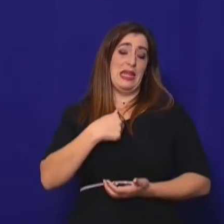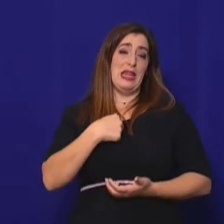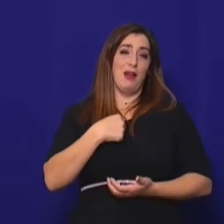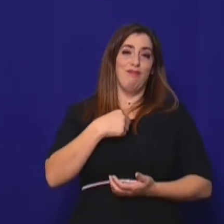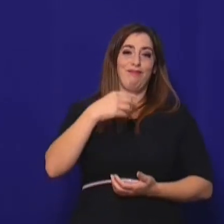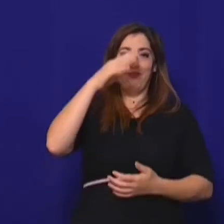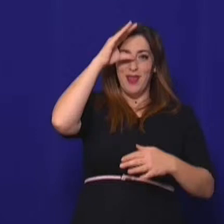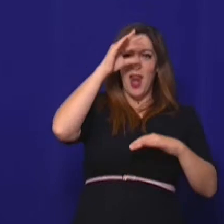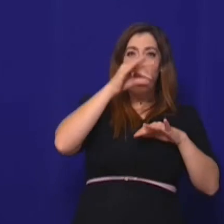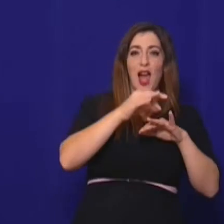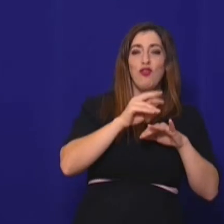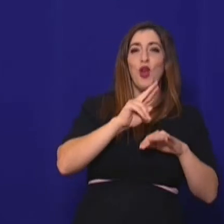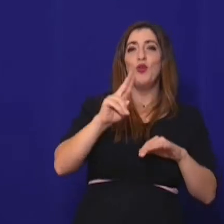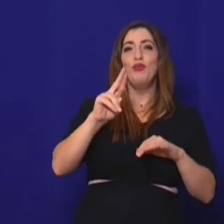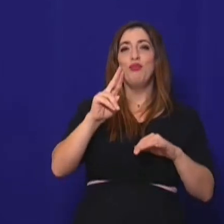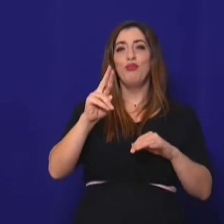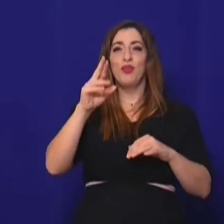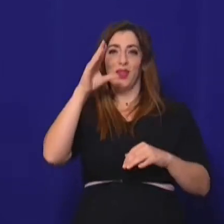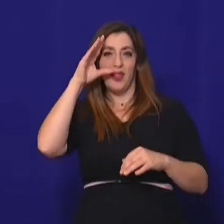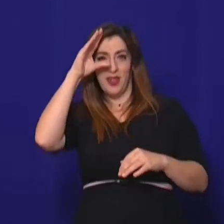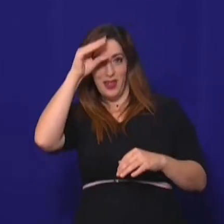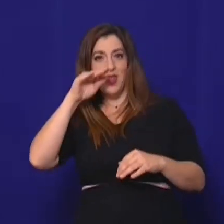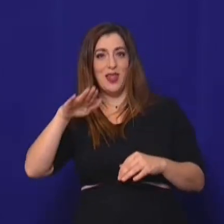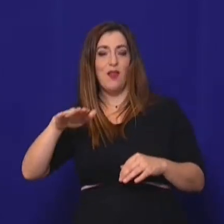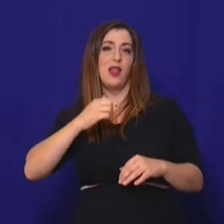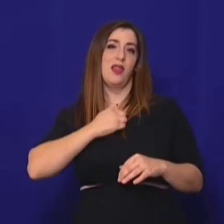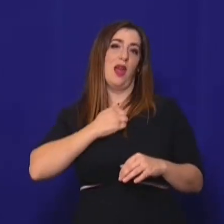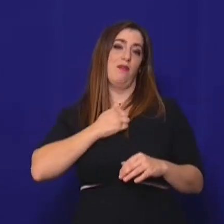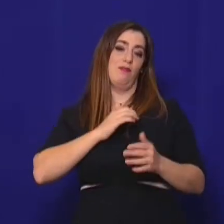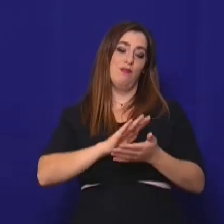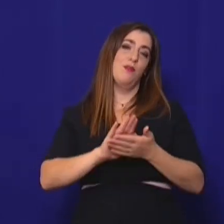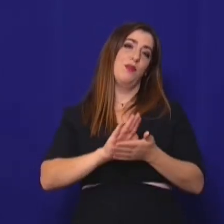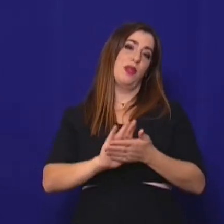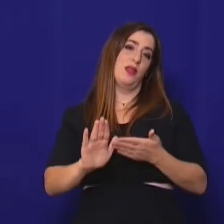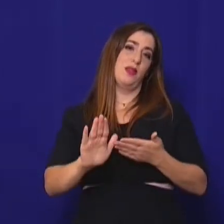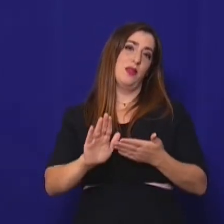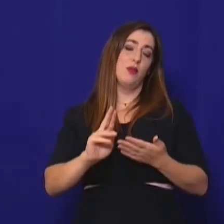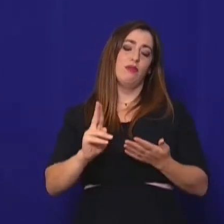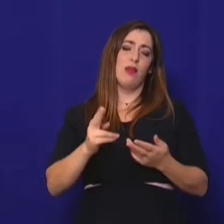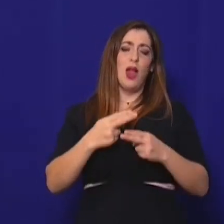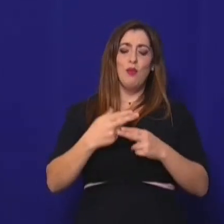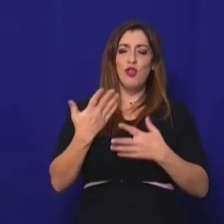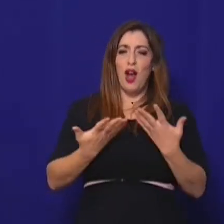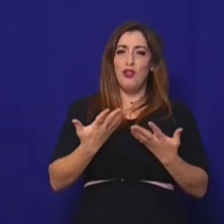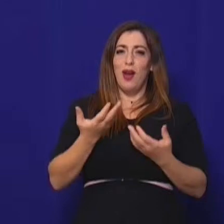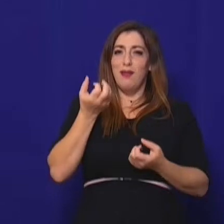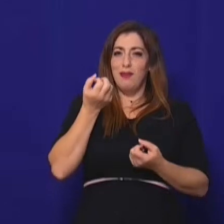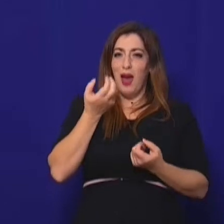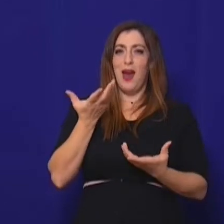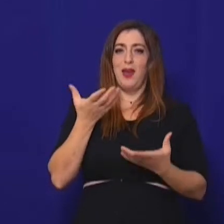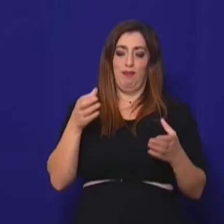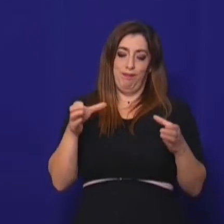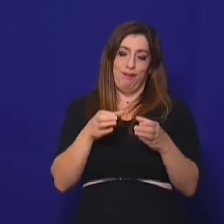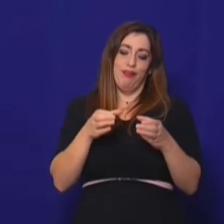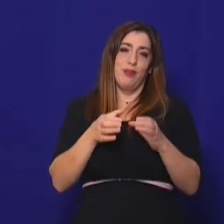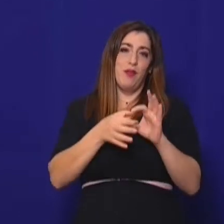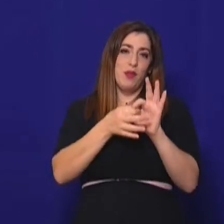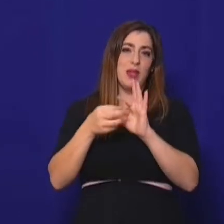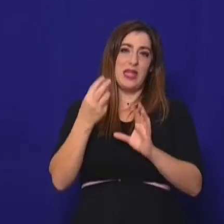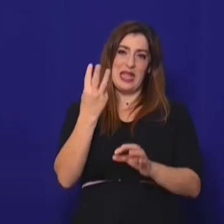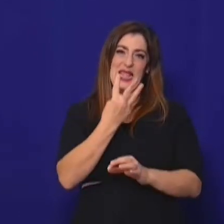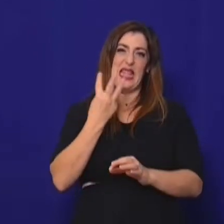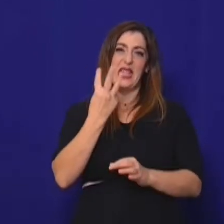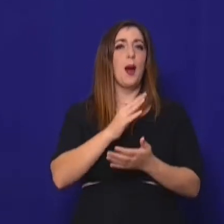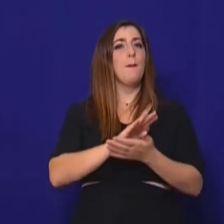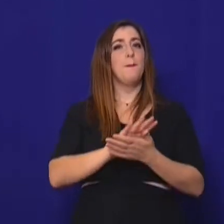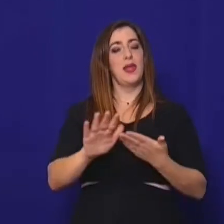t-tifel u dak huwa li nistgħu nkunu qegħdin nagħmlu din is-sena għaliex huwa il-household tagħna biss